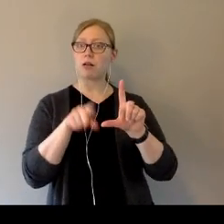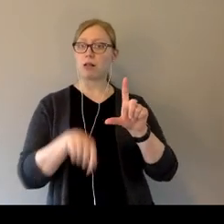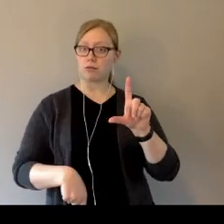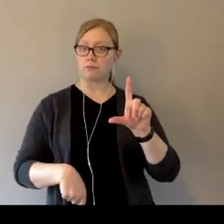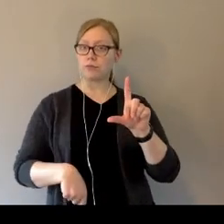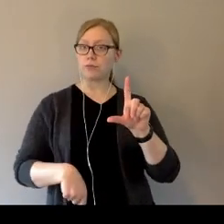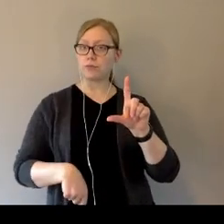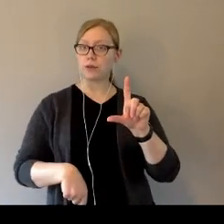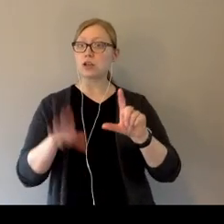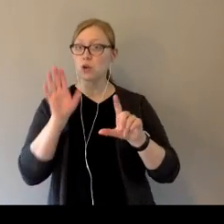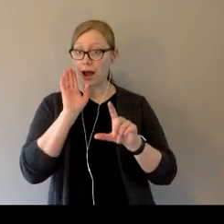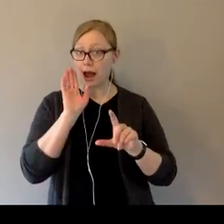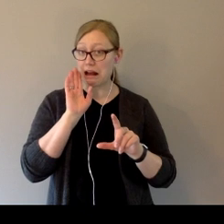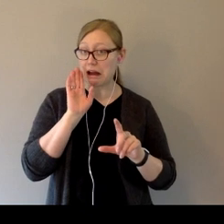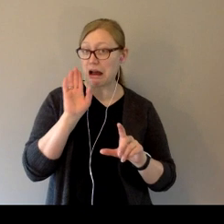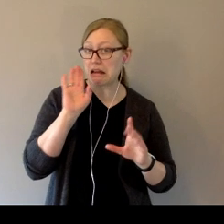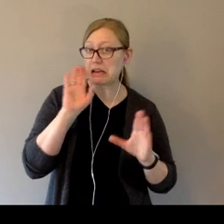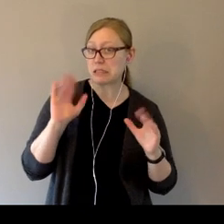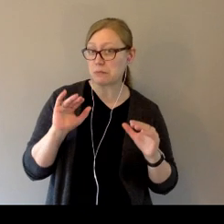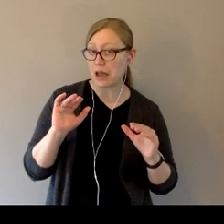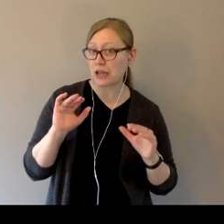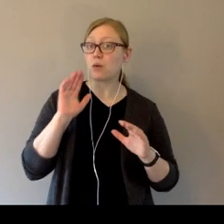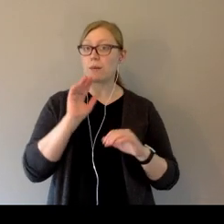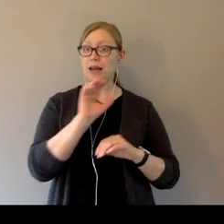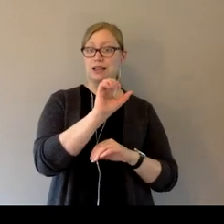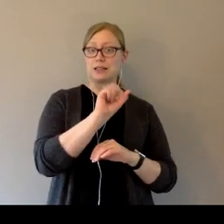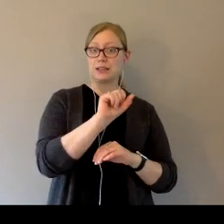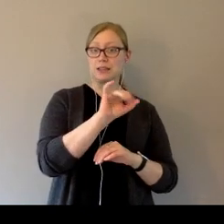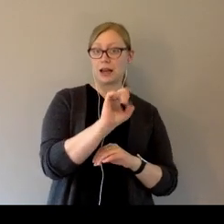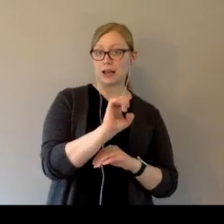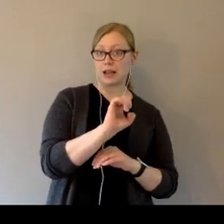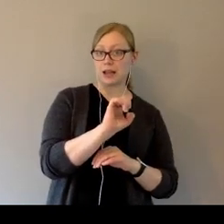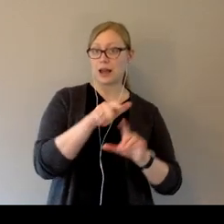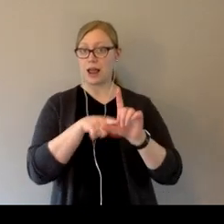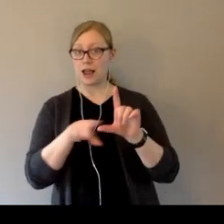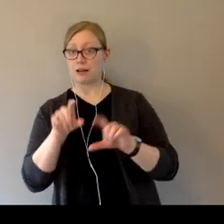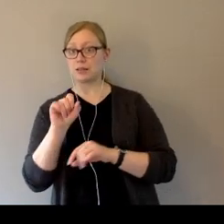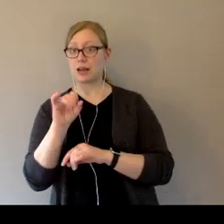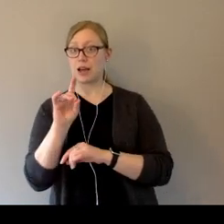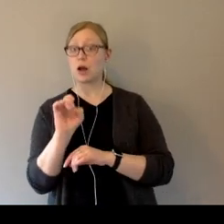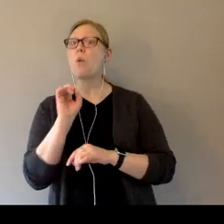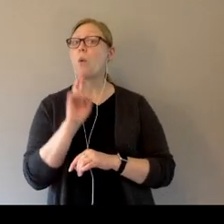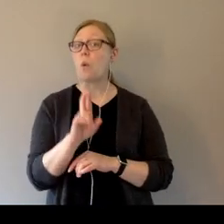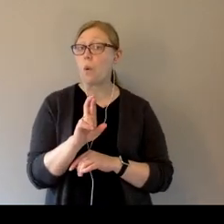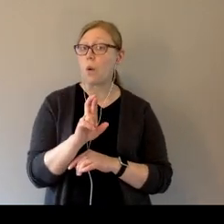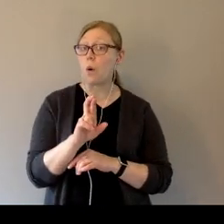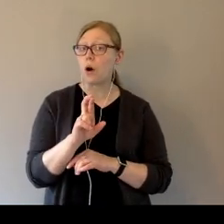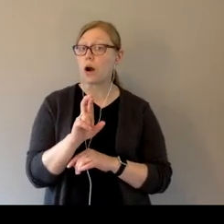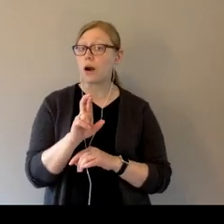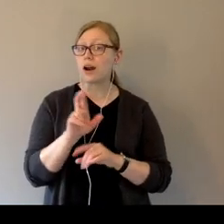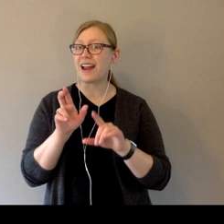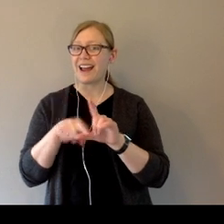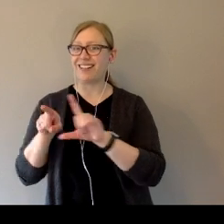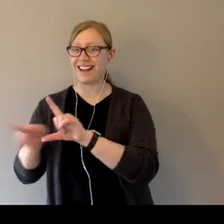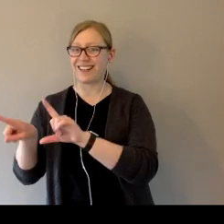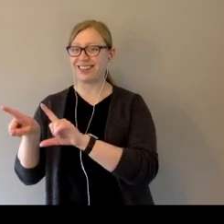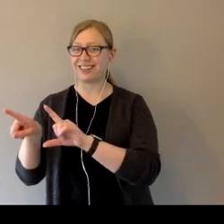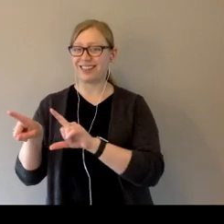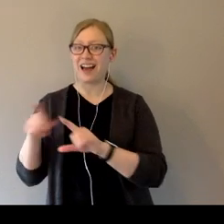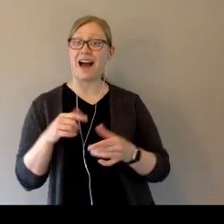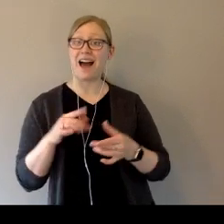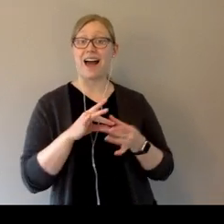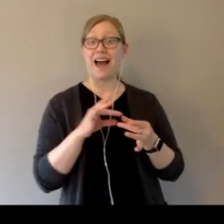side um, or angle angle. Yeah, so I spoke kind of quickly about side angle side. I don't know